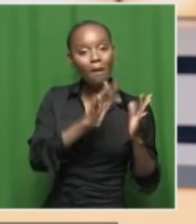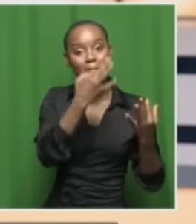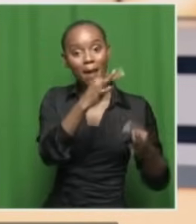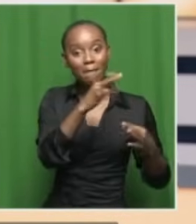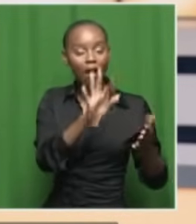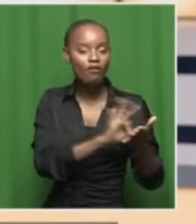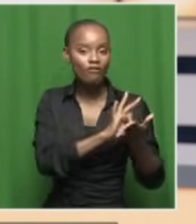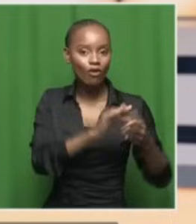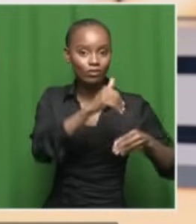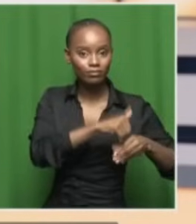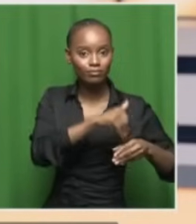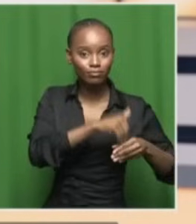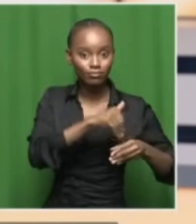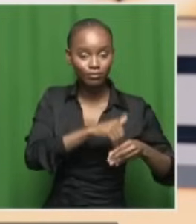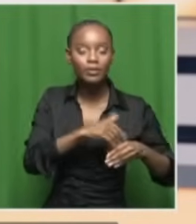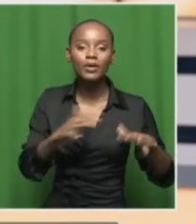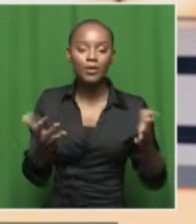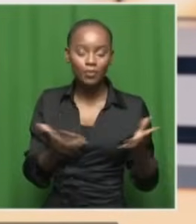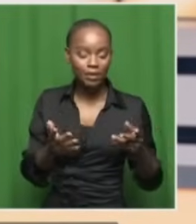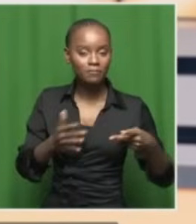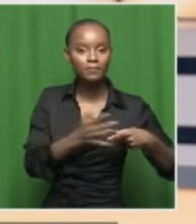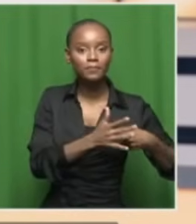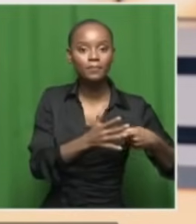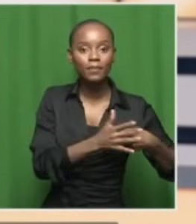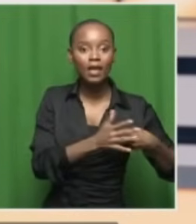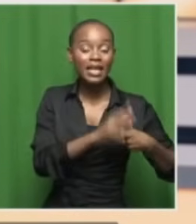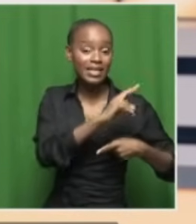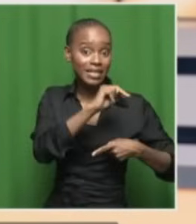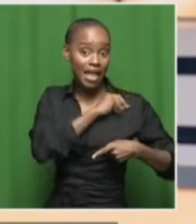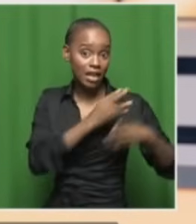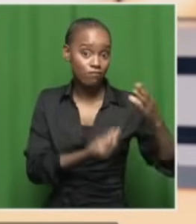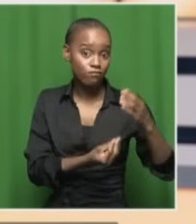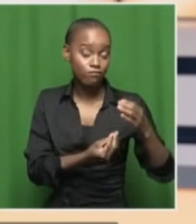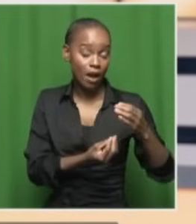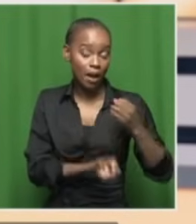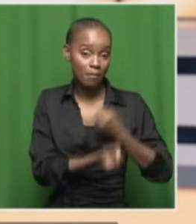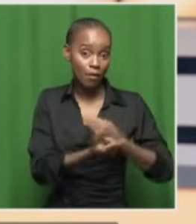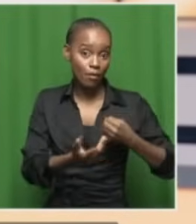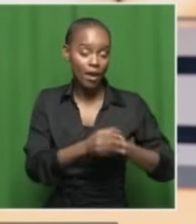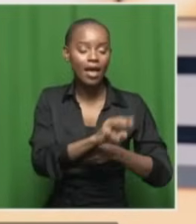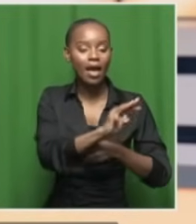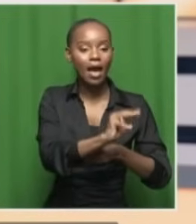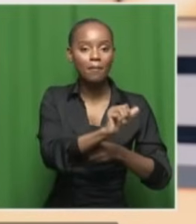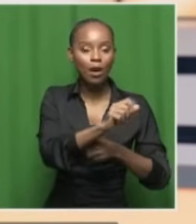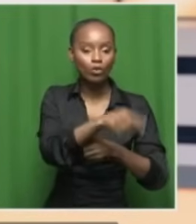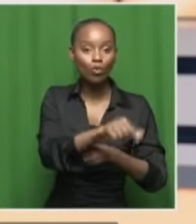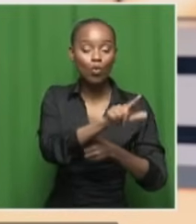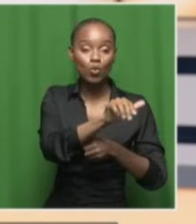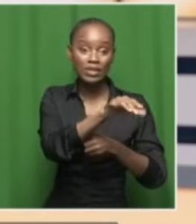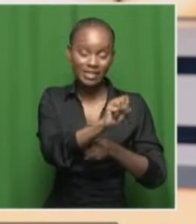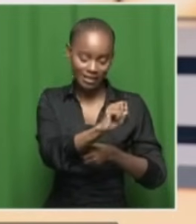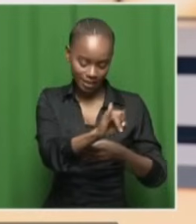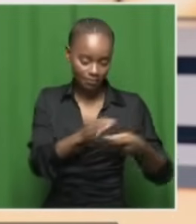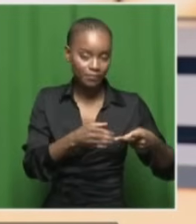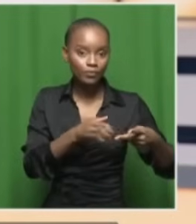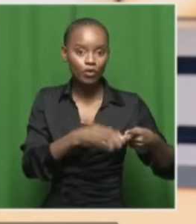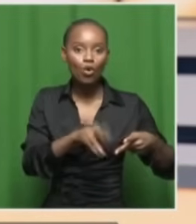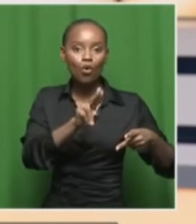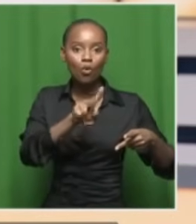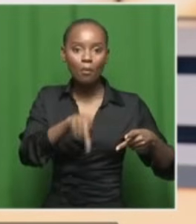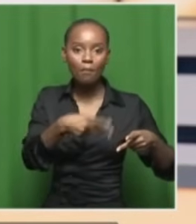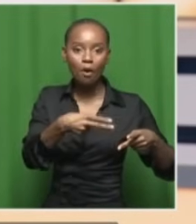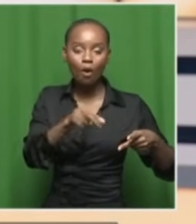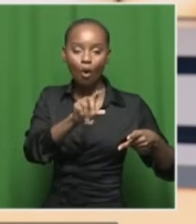KwaZulu-Natal, Abatulusi and in Upongolo. And this was, of course, the first time they were contesting